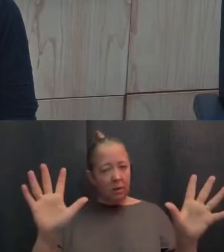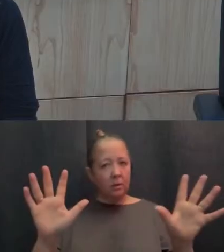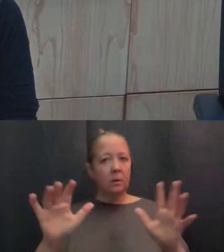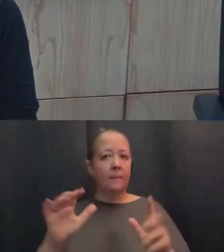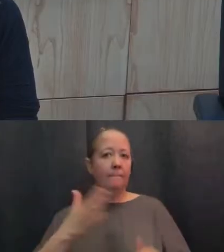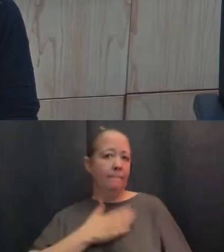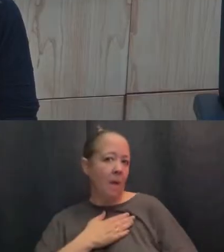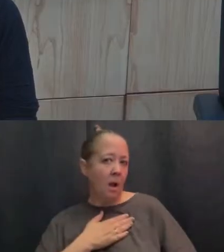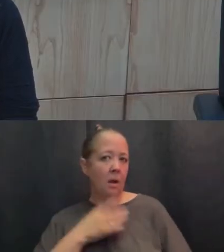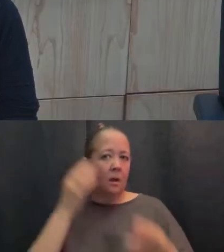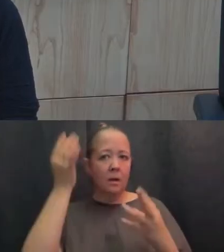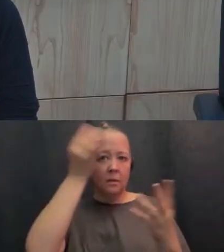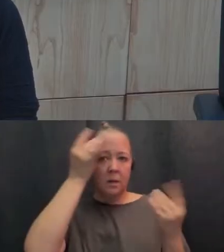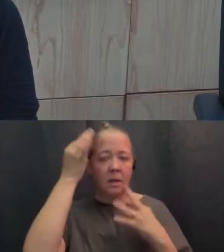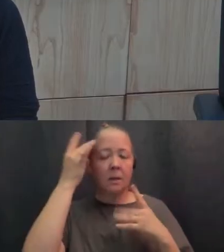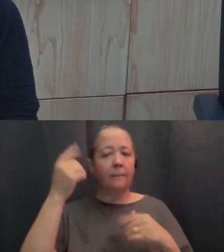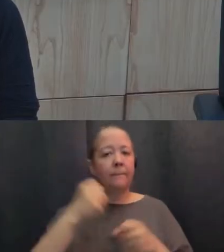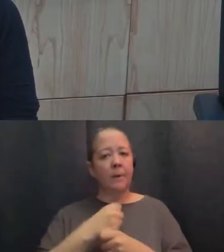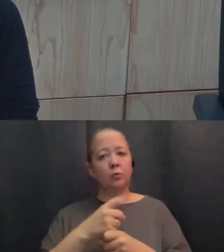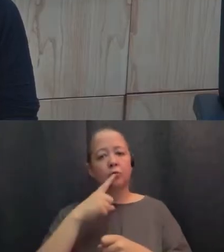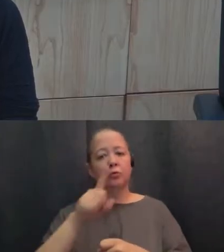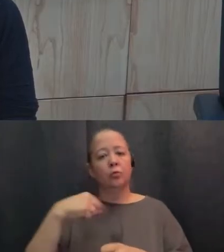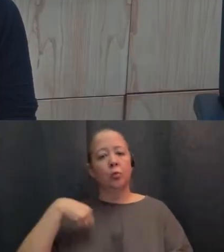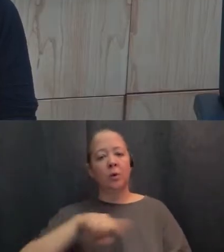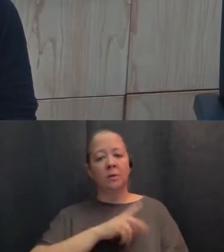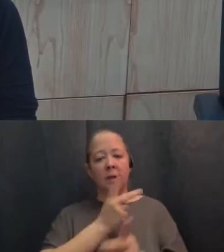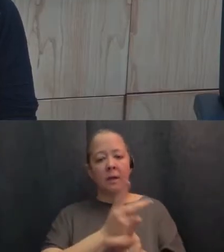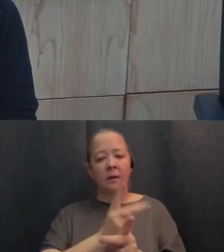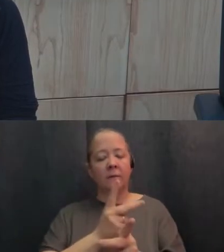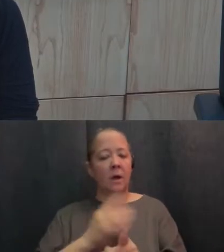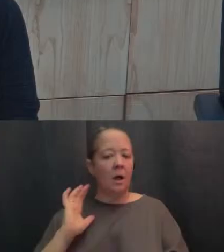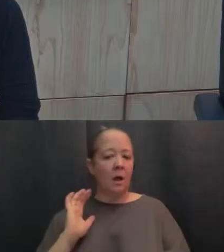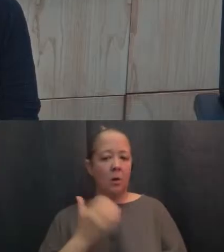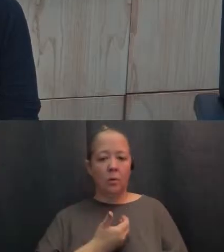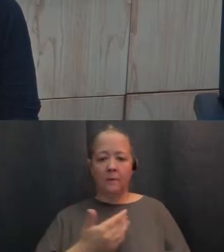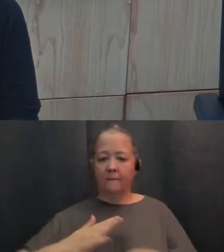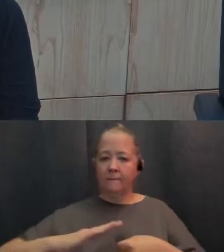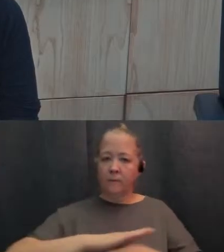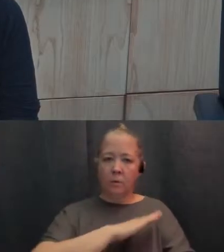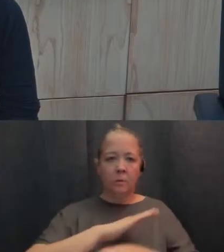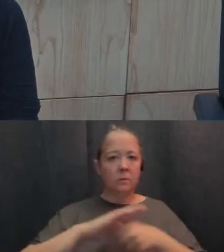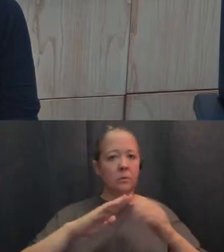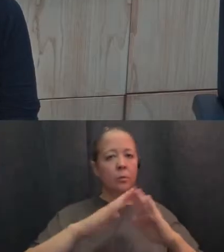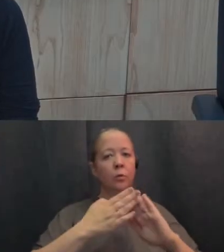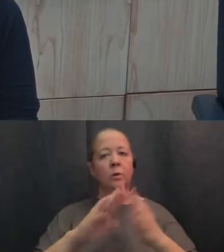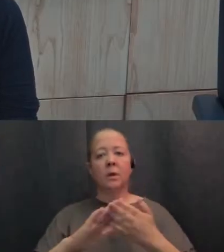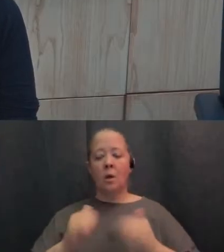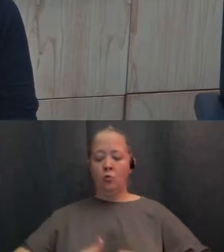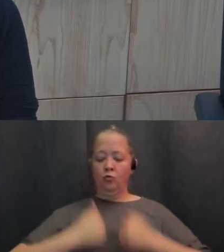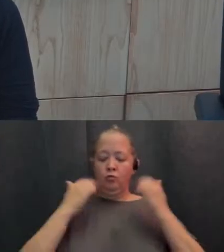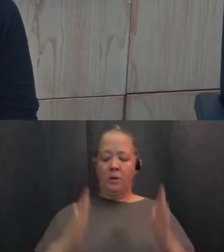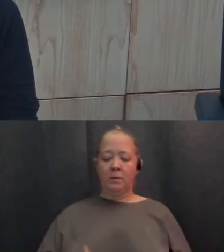sure that we're taking care of our entire community. That's our residents, but it's also our staff.